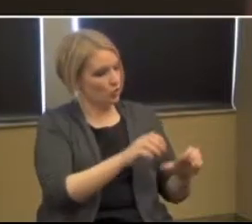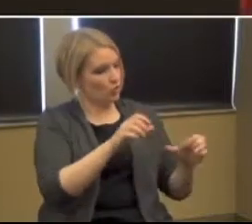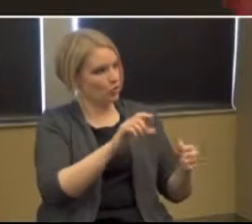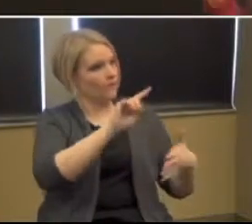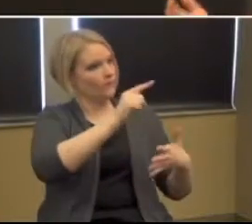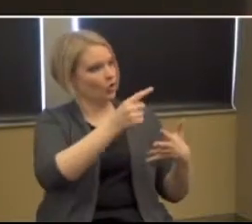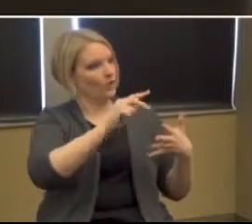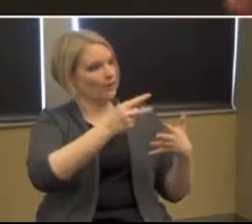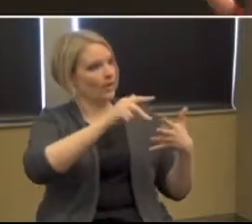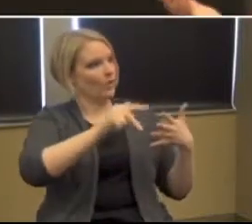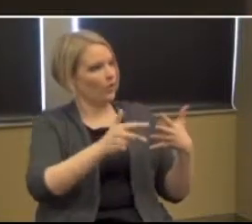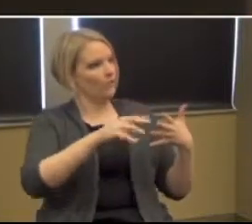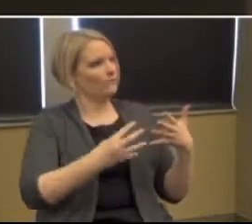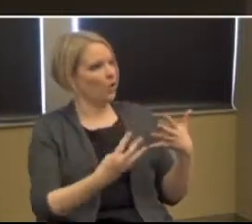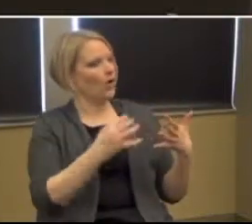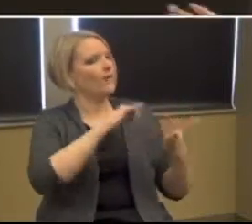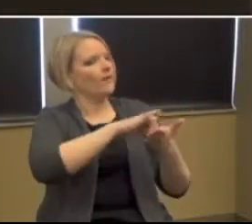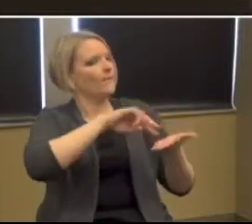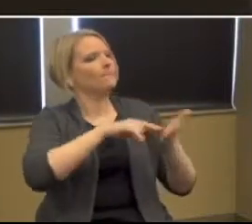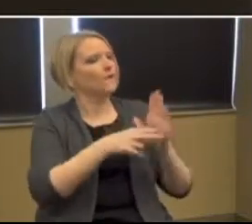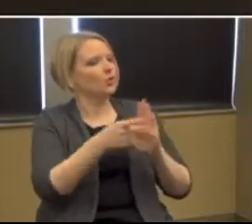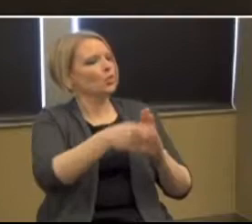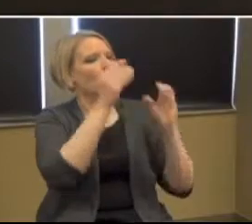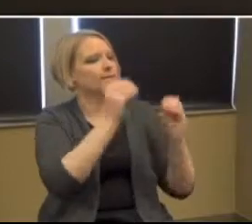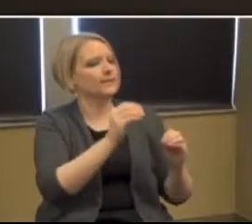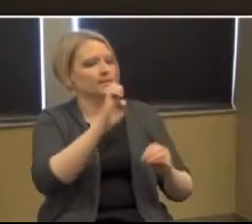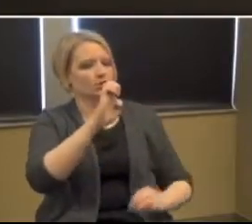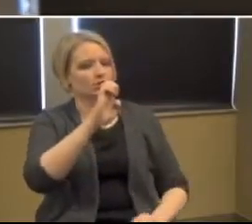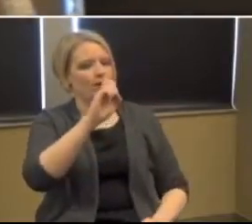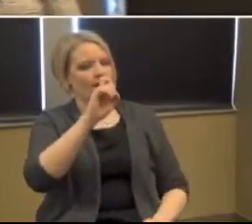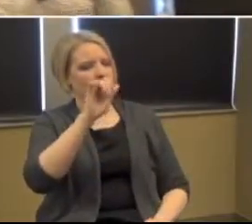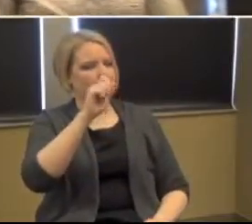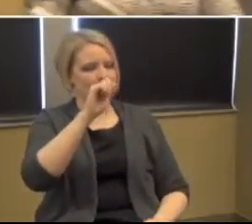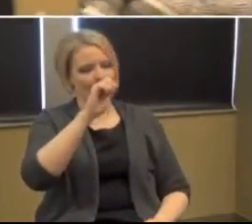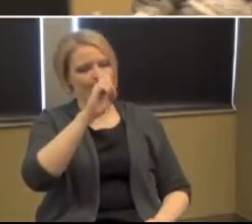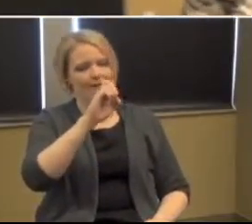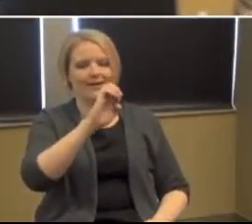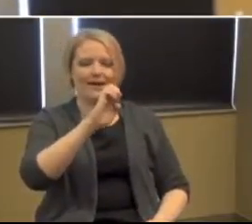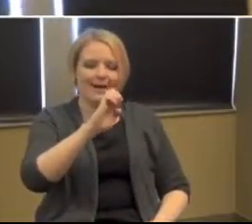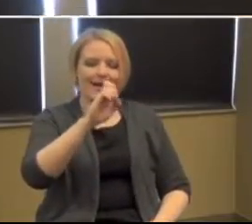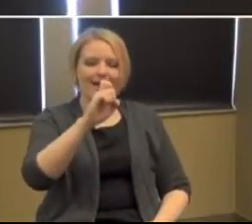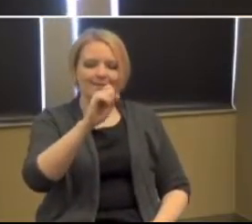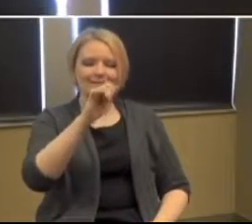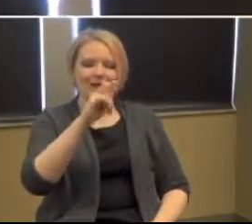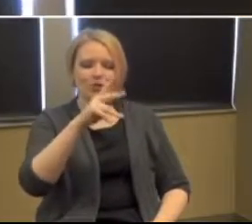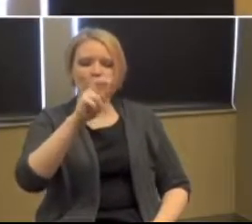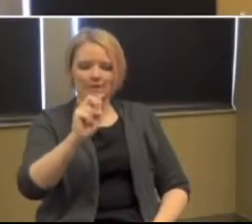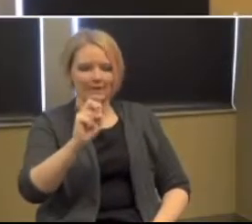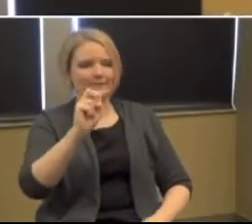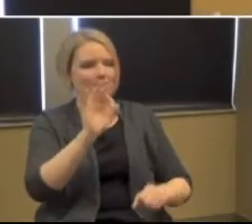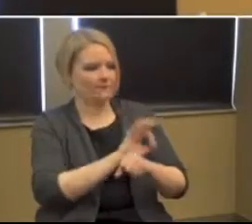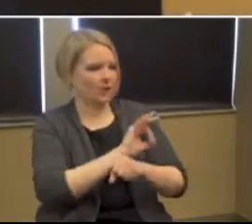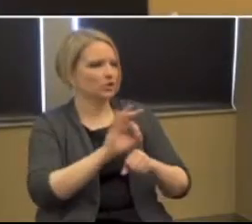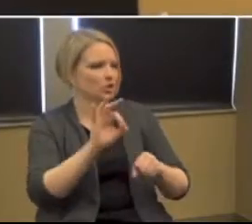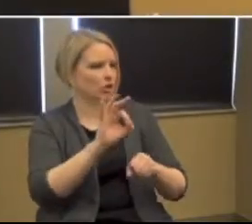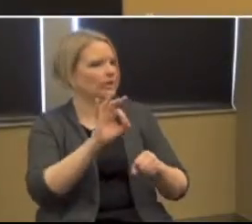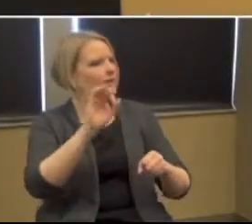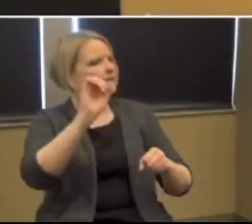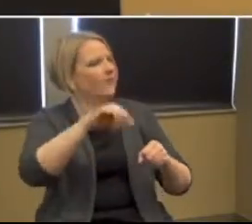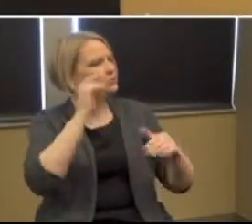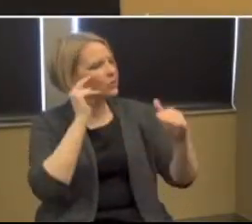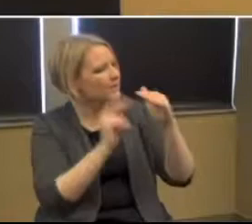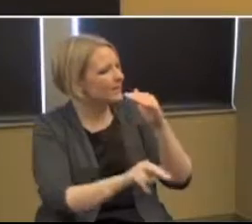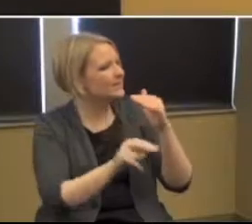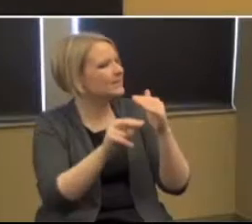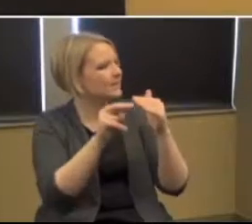to teach executive functioning skills. Organization is huge, predicting is huge. I think that goes on right to the next slide